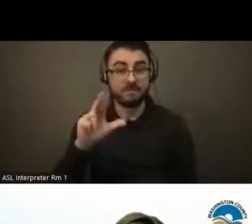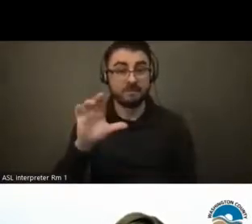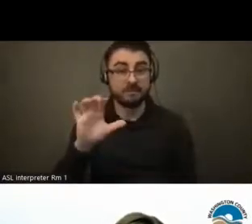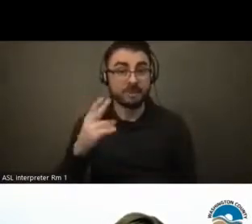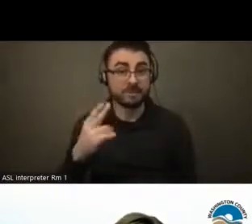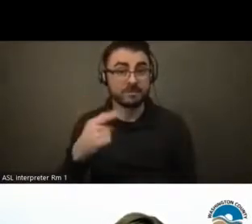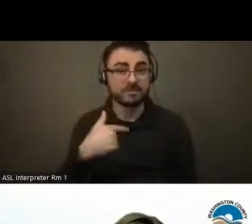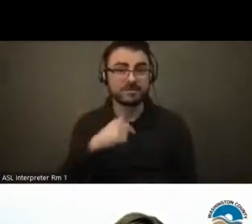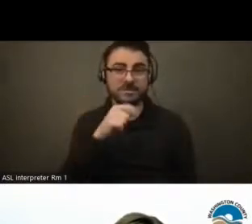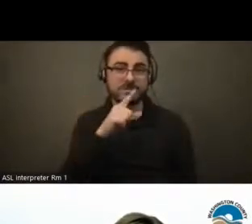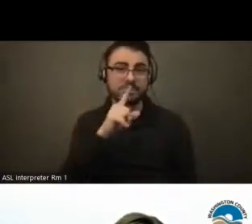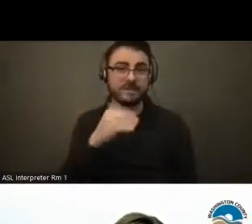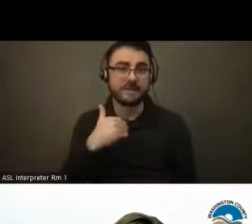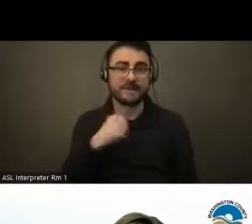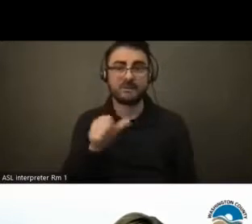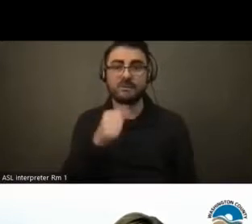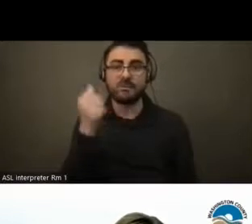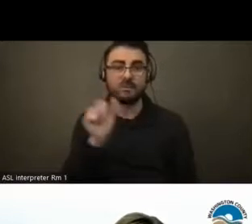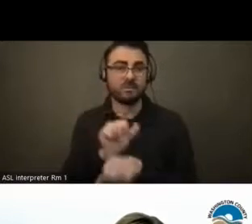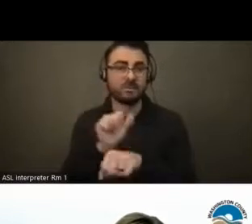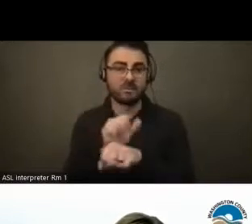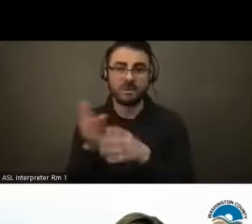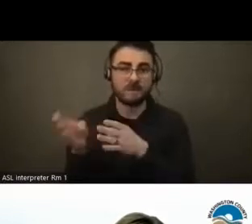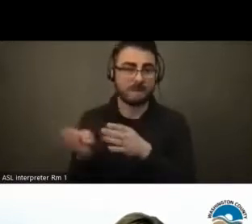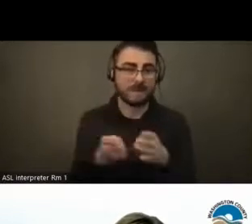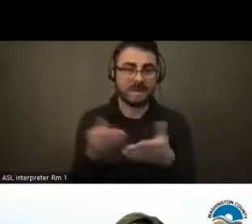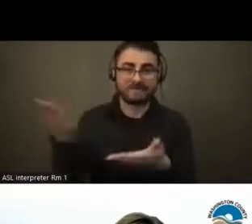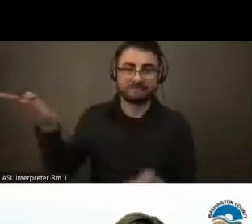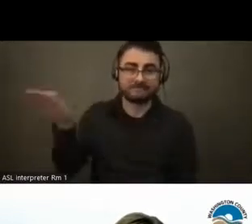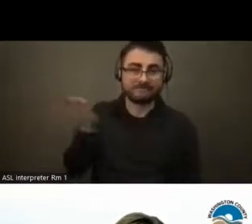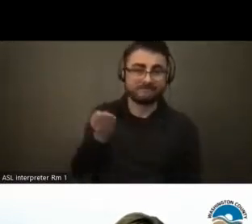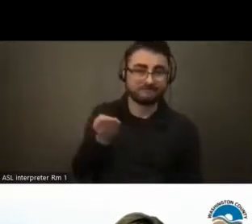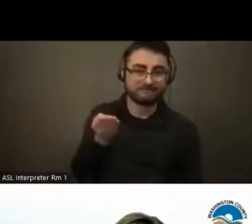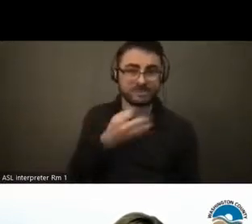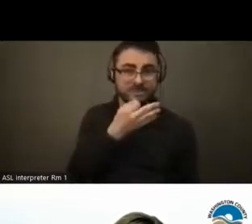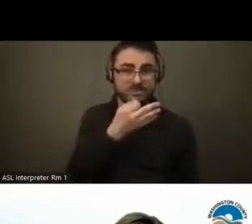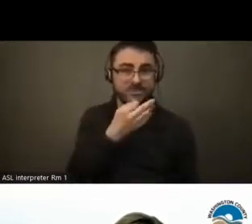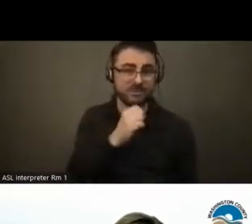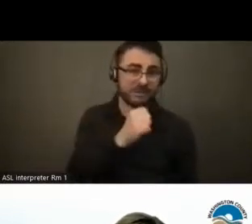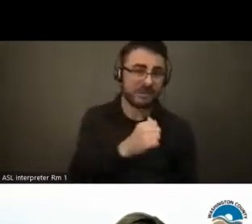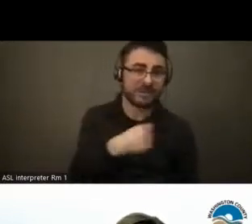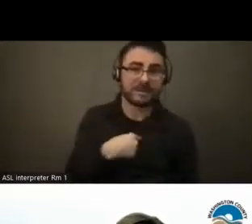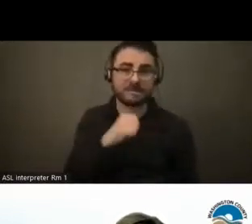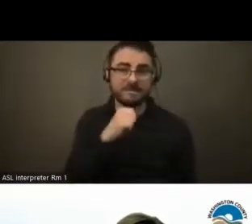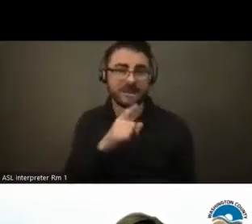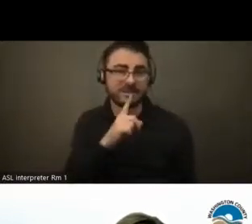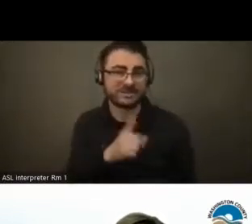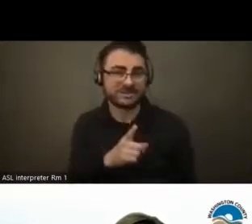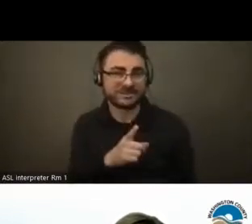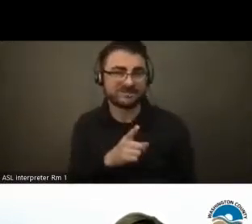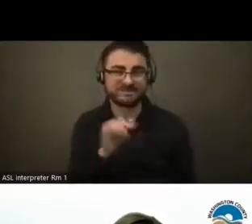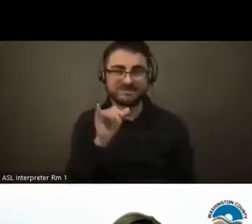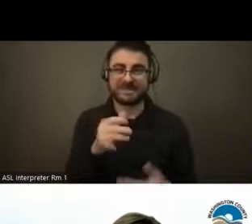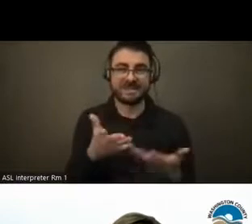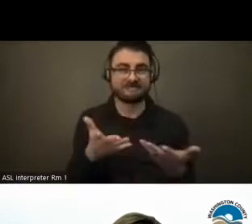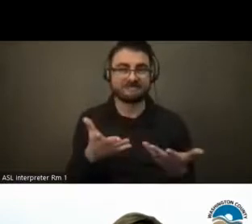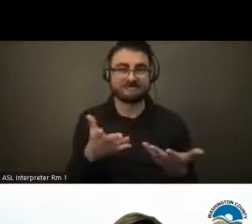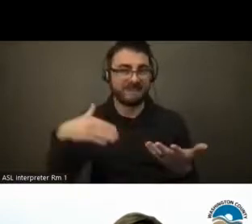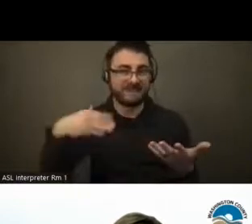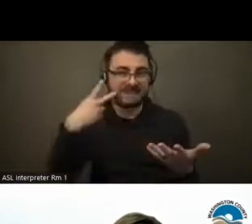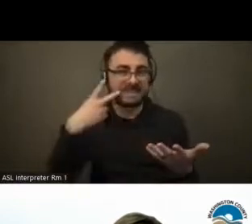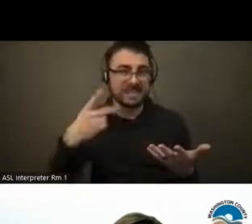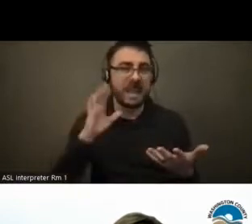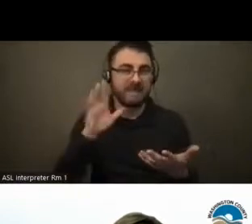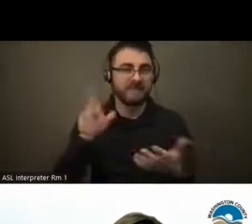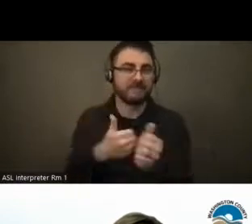work plan coming forward or not. I've lost that on my radar screen, and I'll have to follow